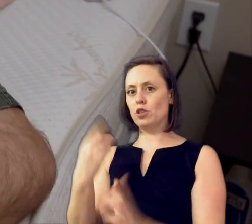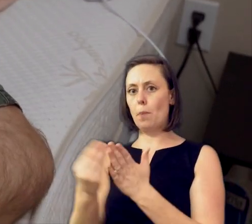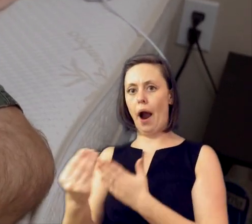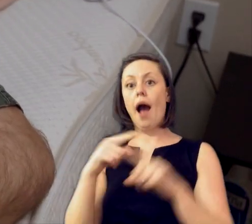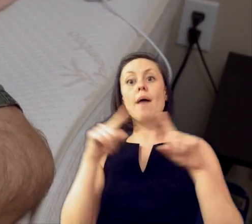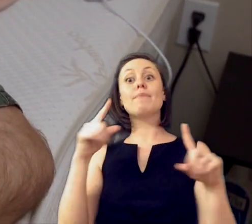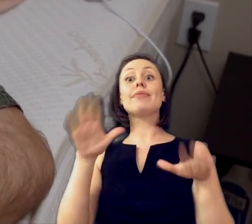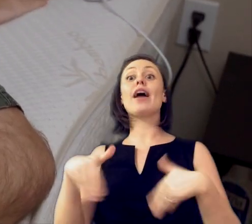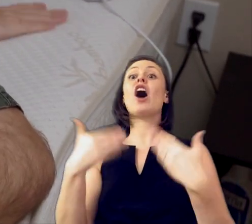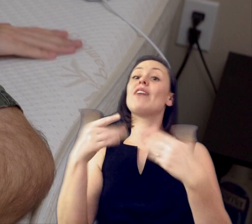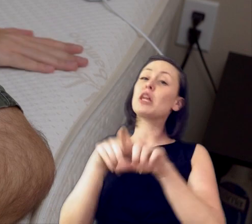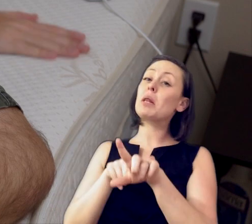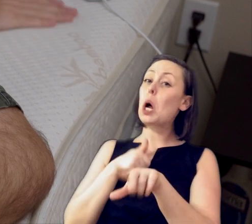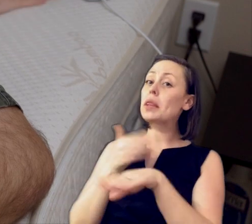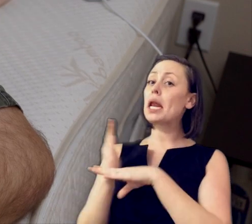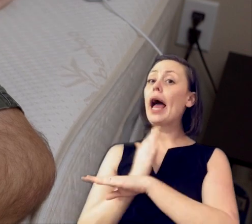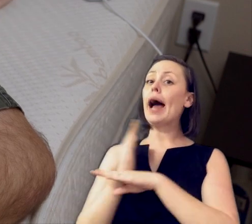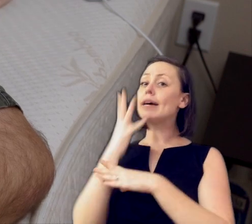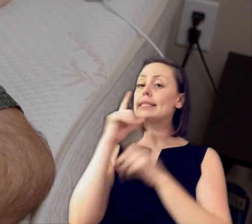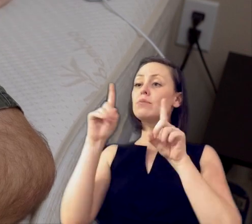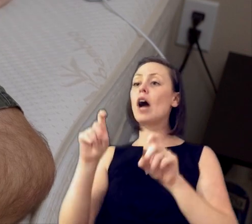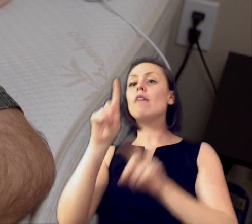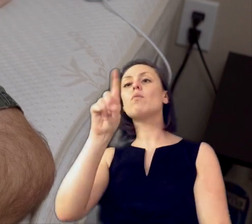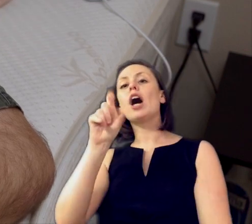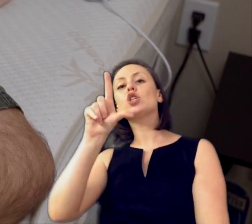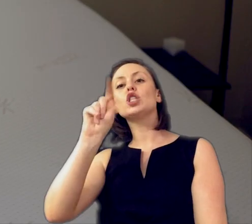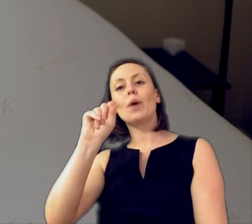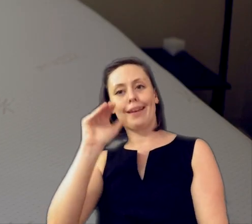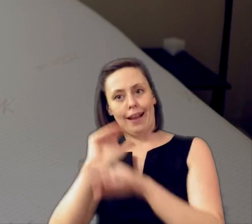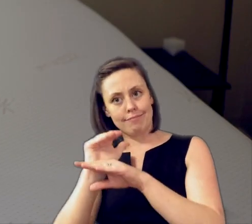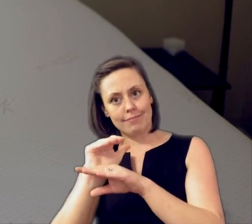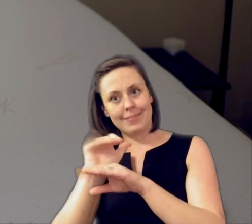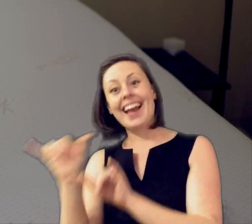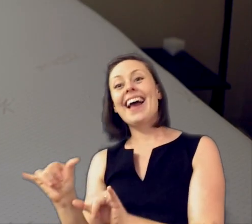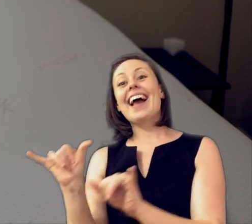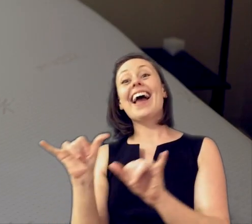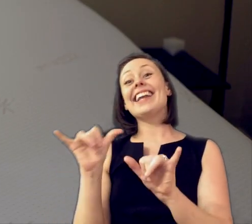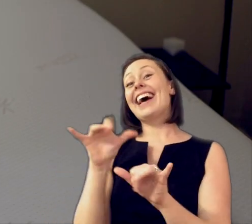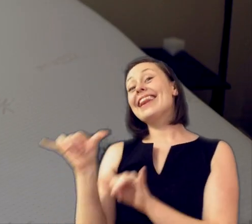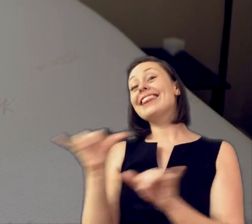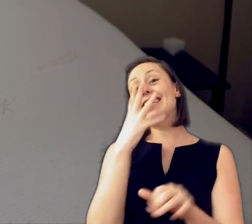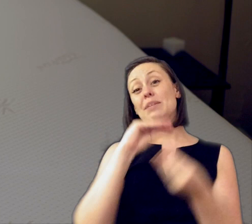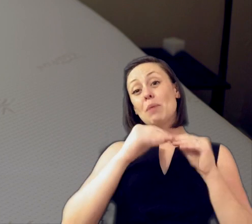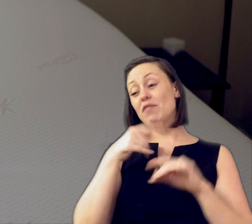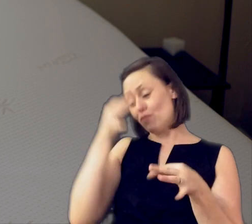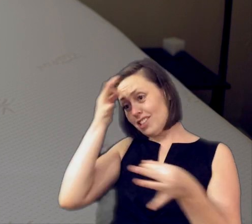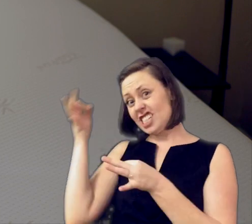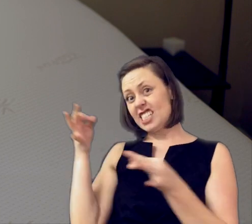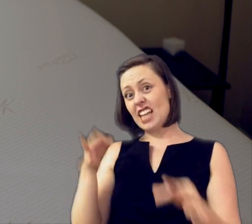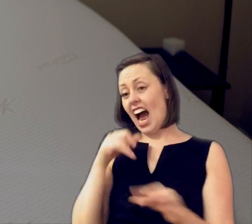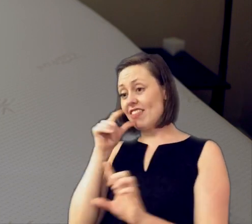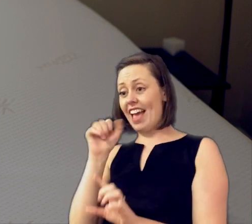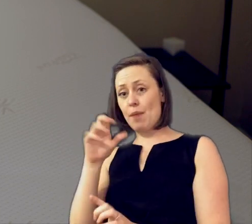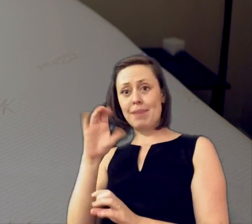offers a slightly longer than average sleep trial of 120 nights. And like Sleep Number, if you have determined that AirPedic is not